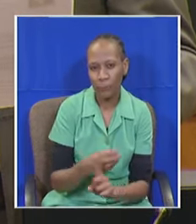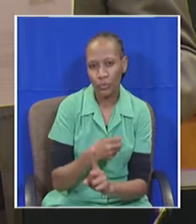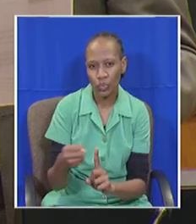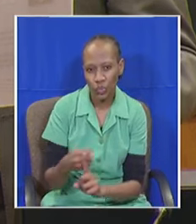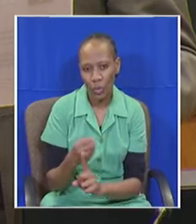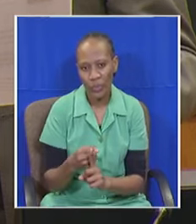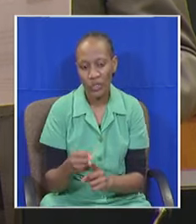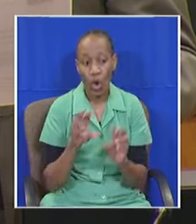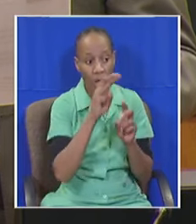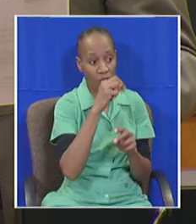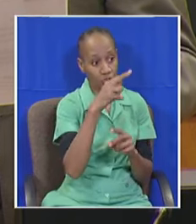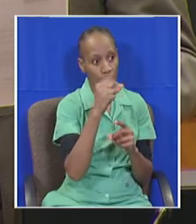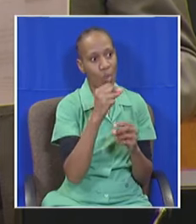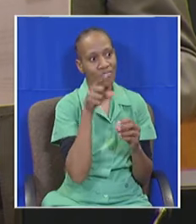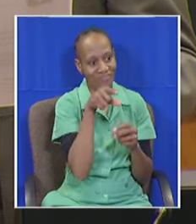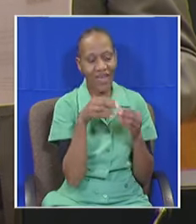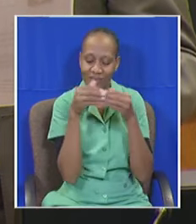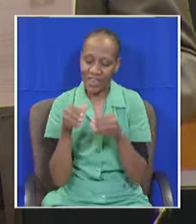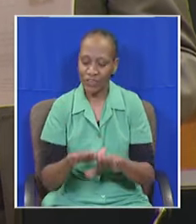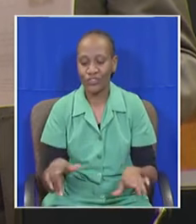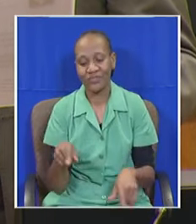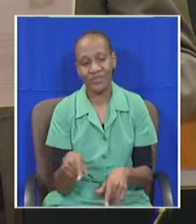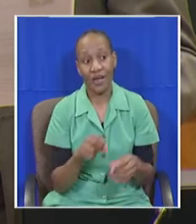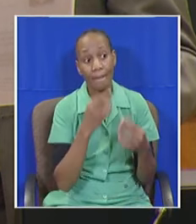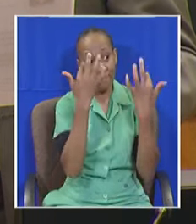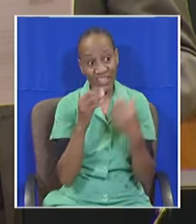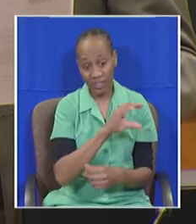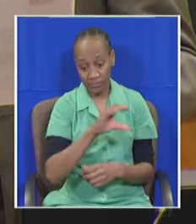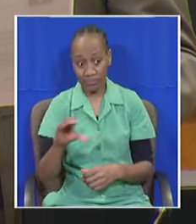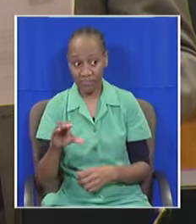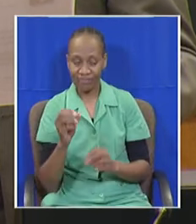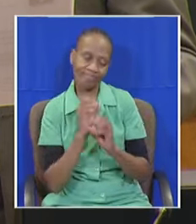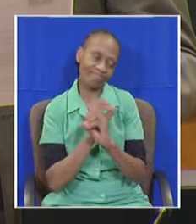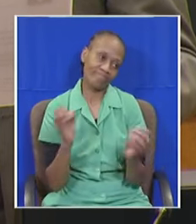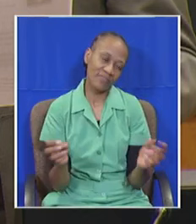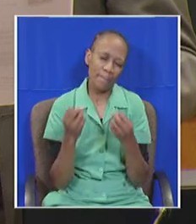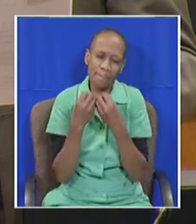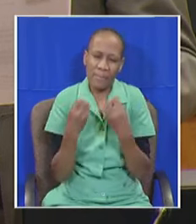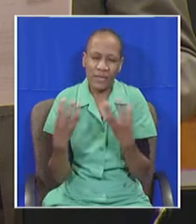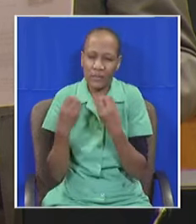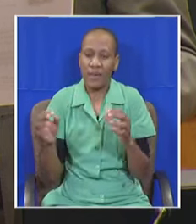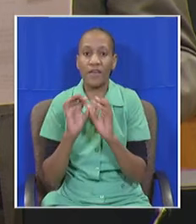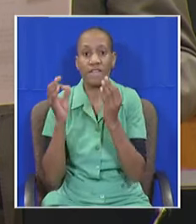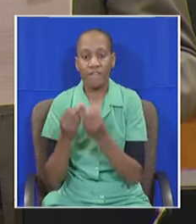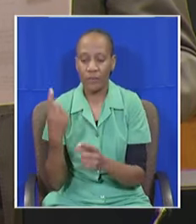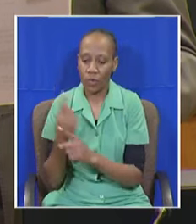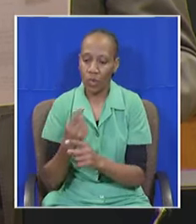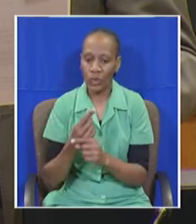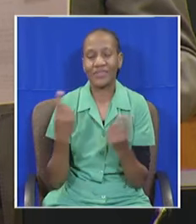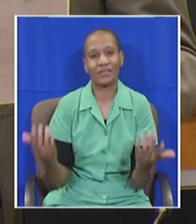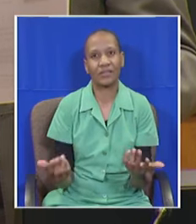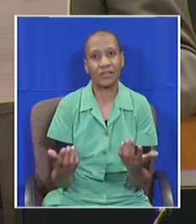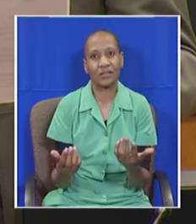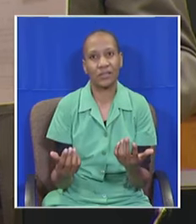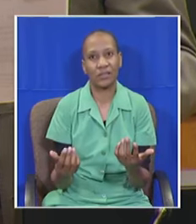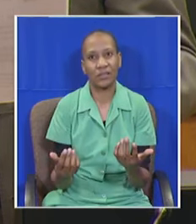of this organization will no longer get support. Hundreds of families who used to receive